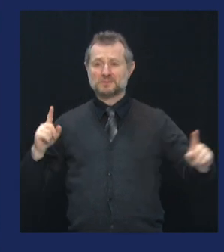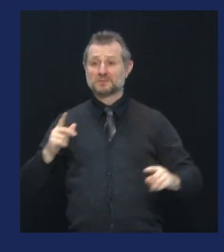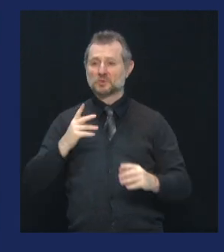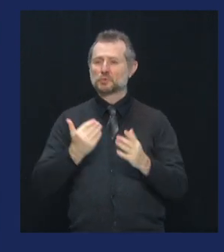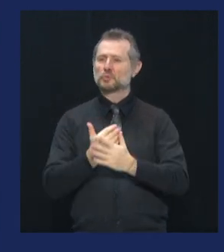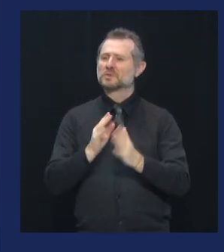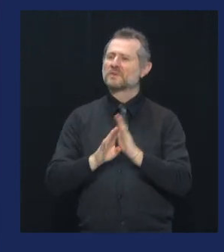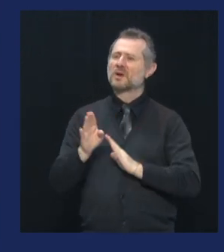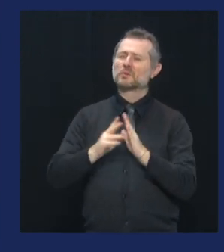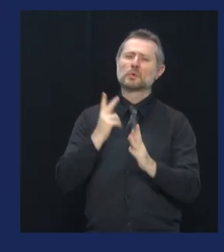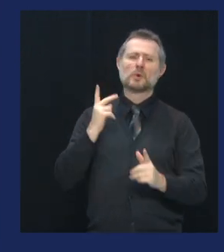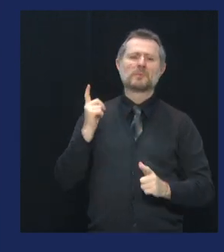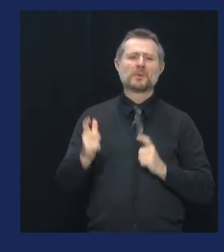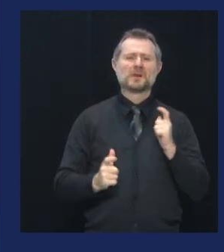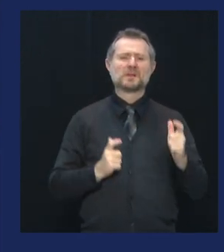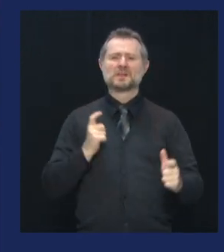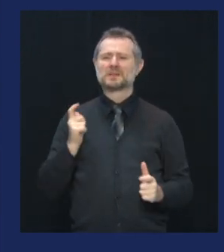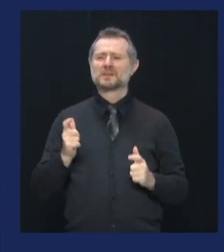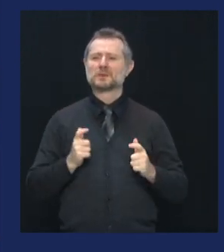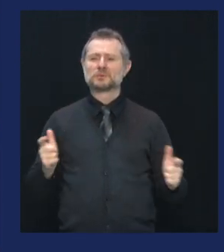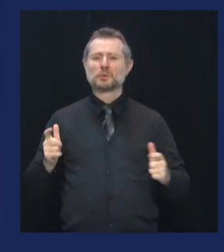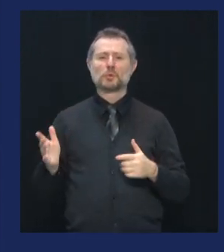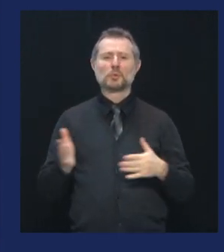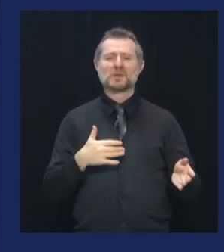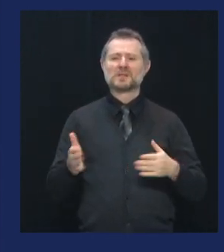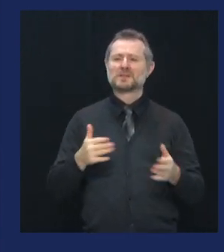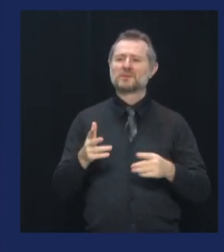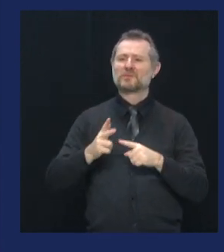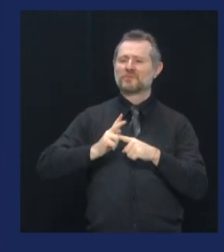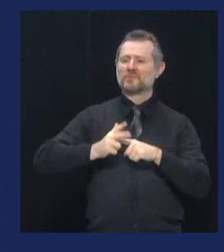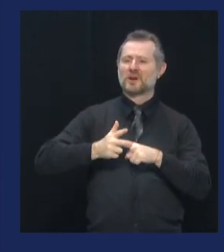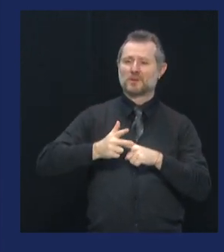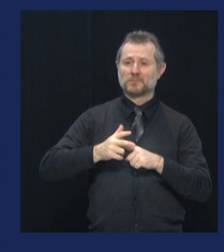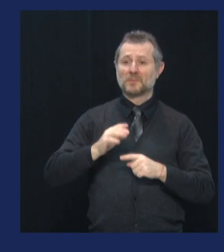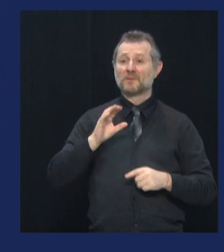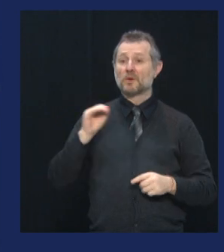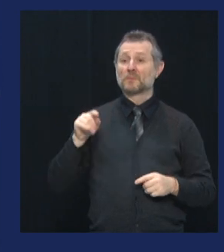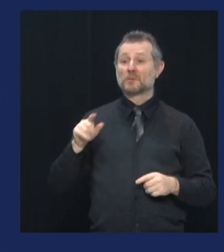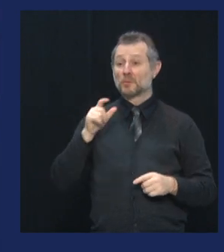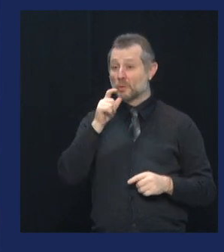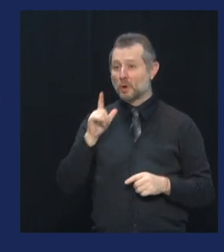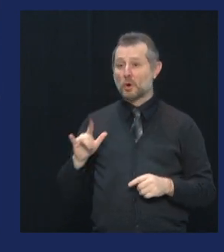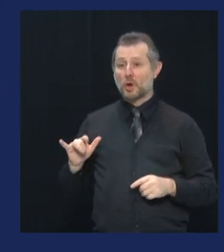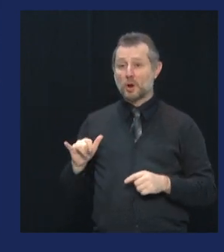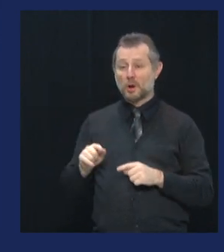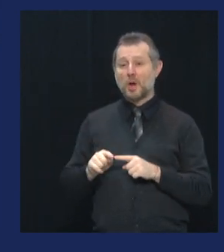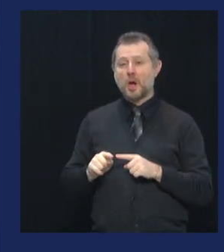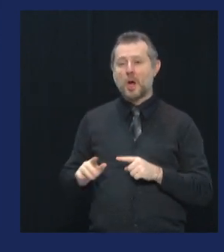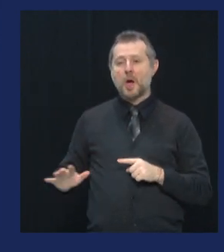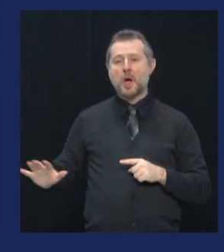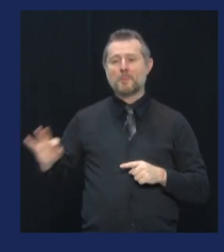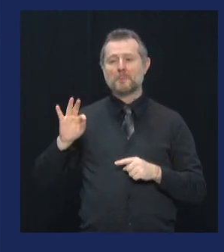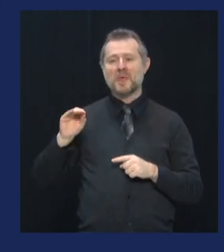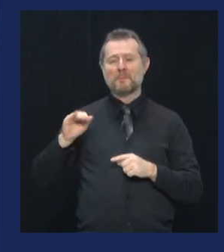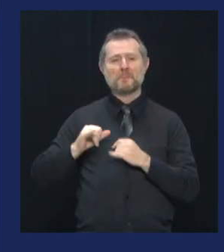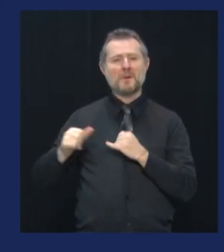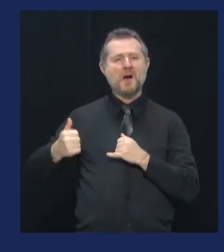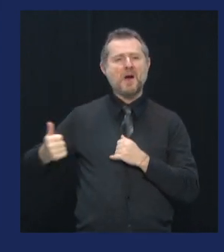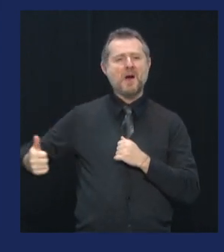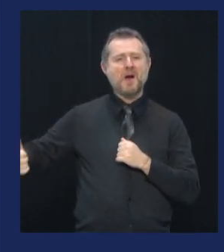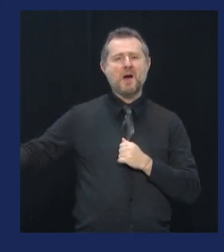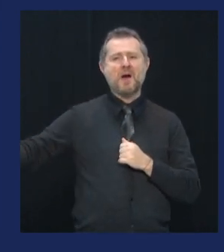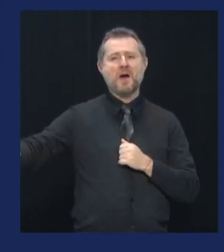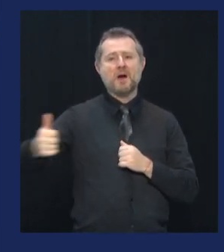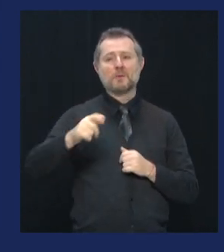farms, each more than 90 turbines off the shore of Long Island. They'll be located more than 20 miles off